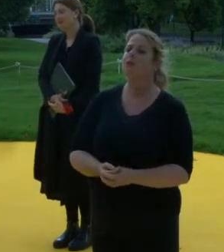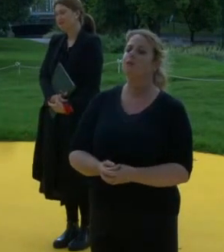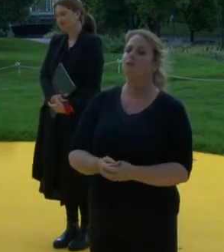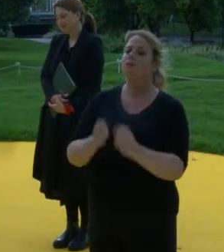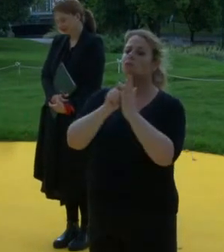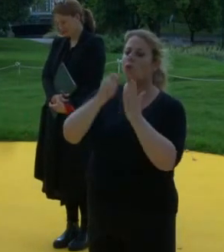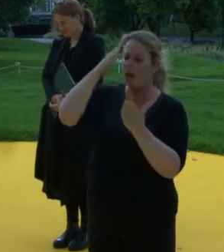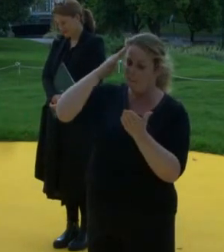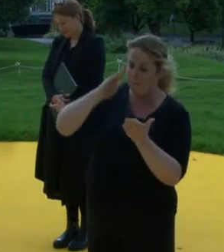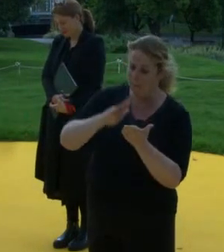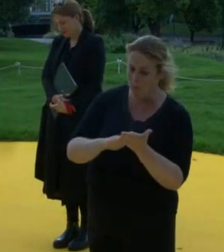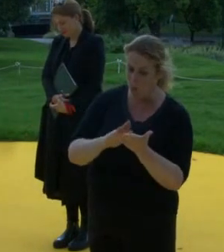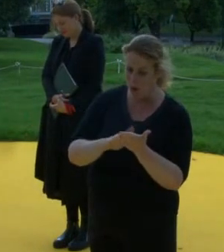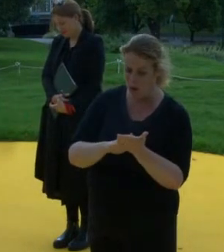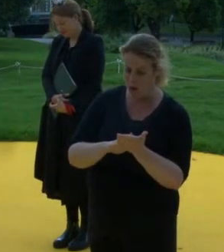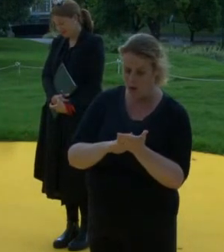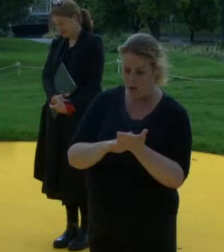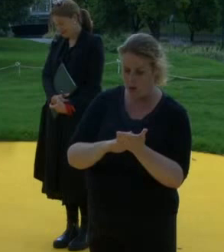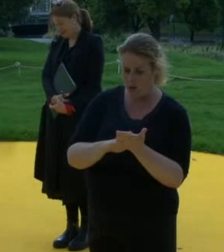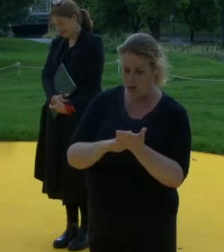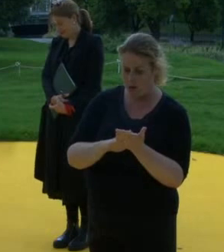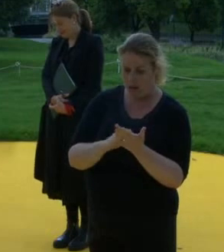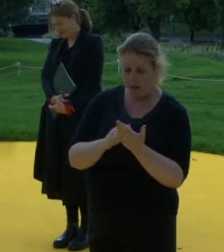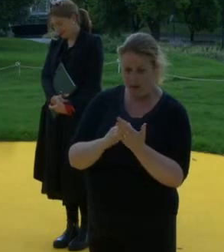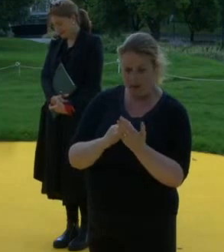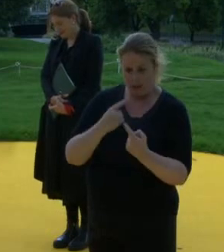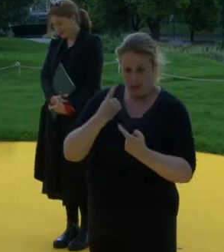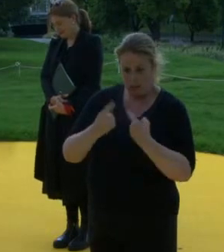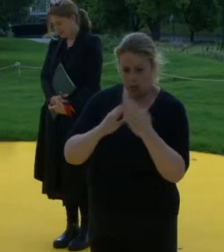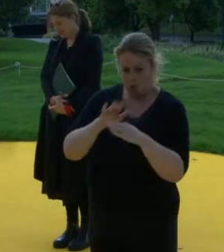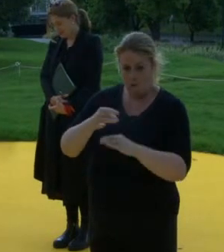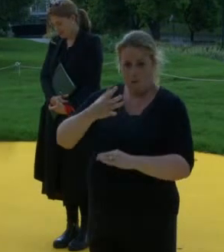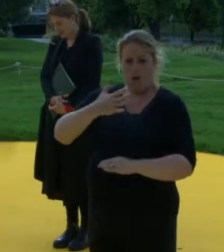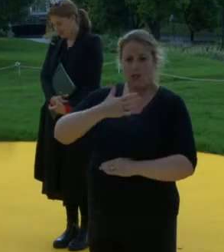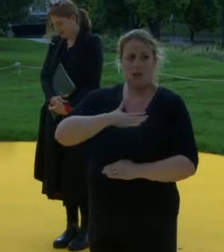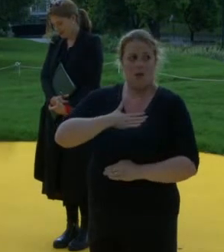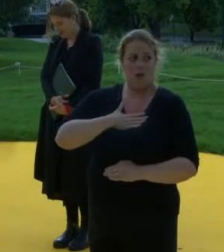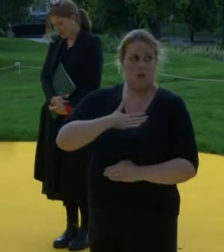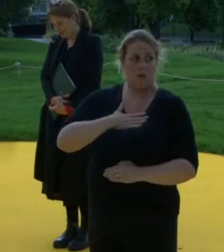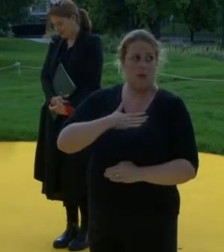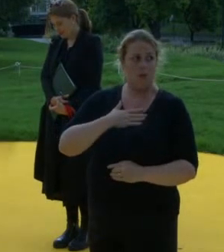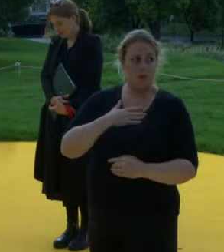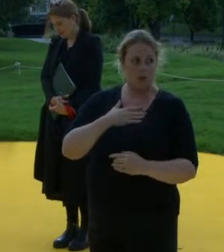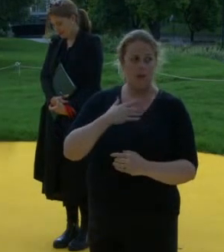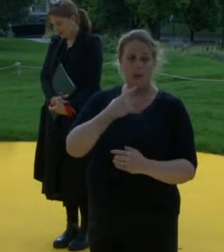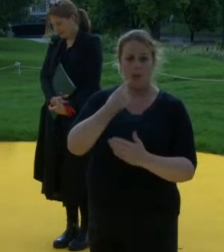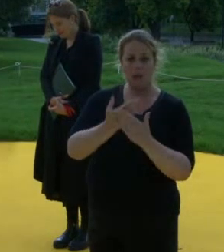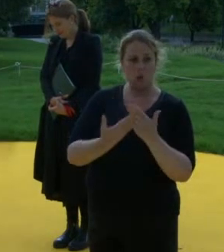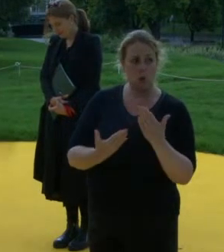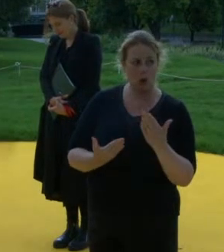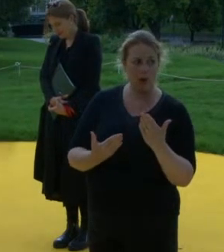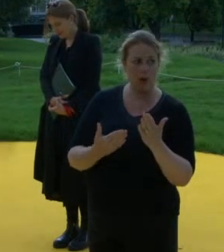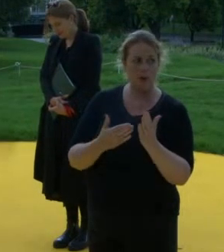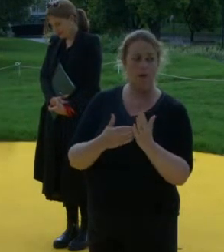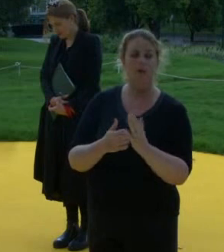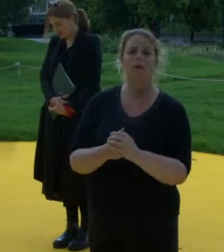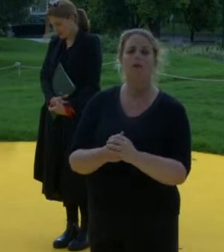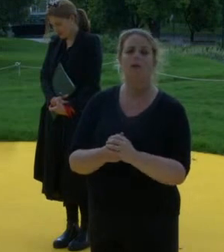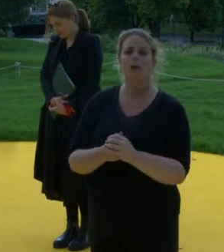a memoir and to divulge so much about myself and my family, especially the atrocities of my